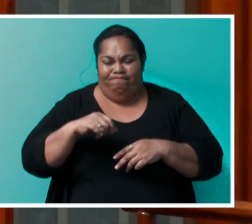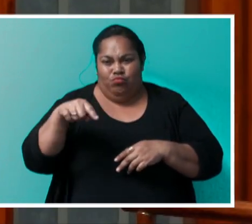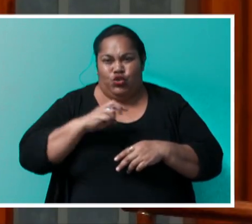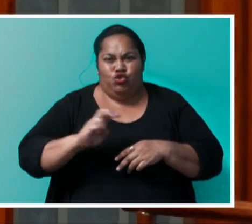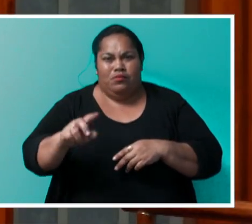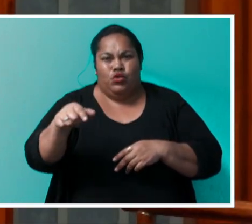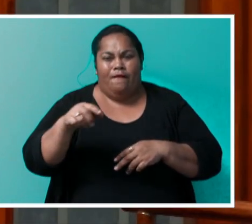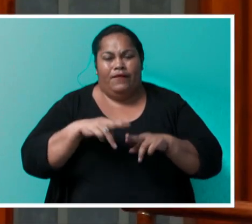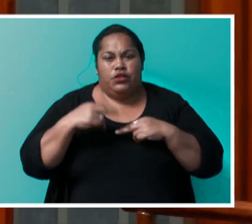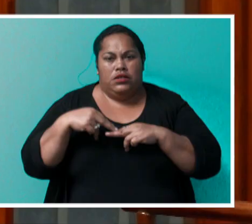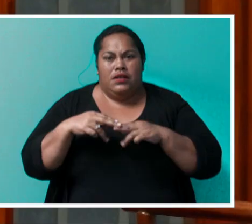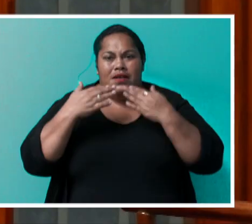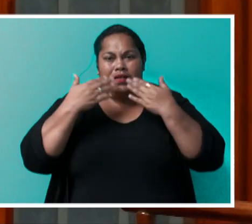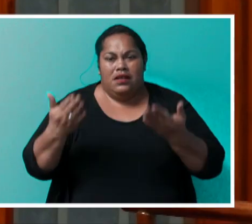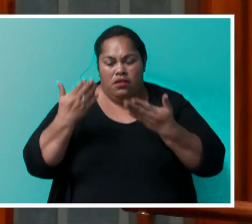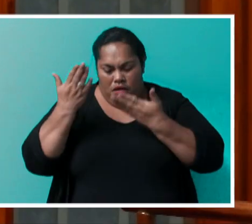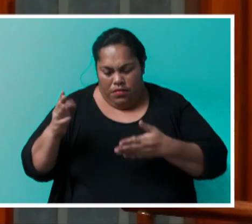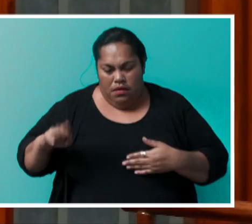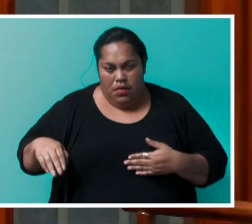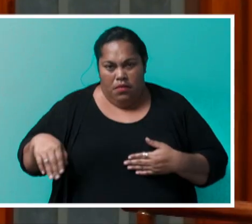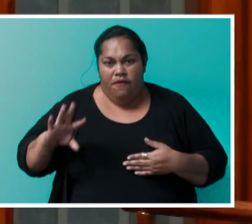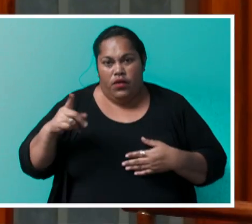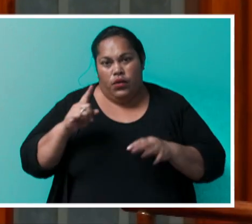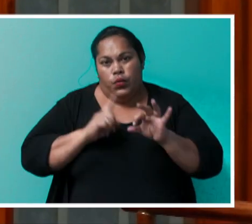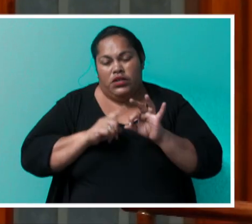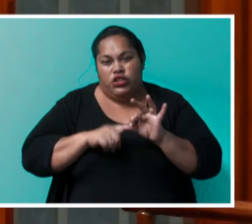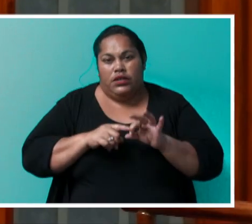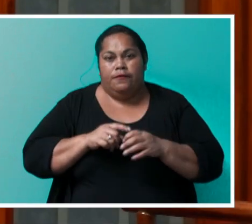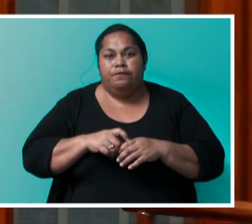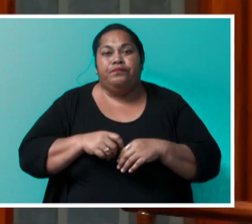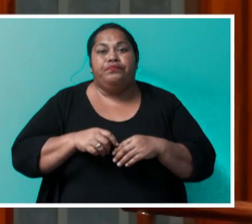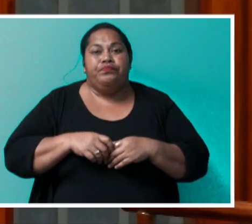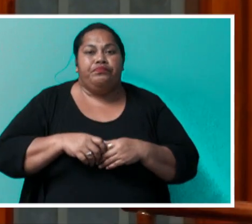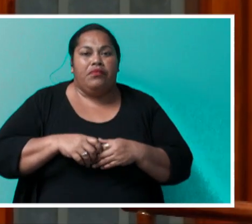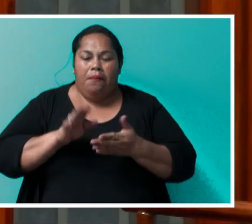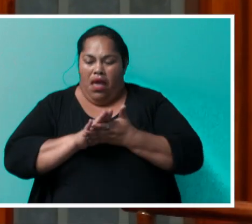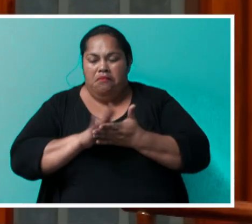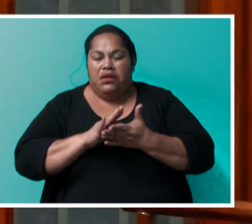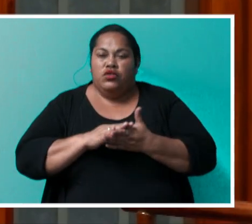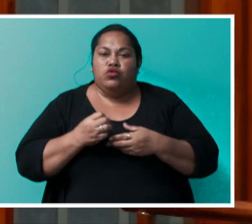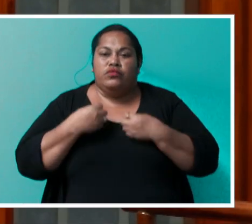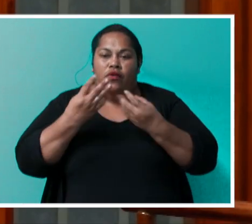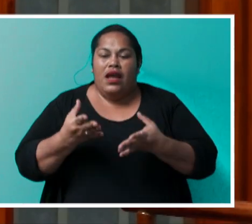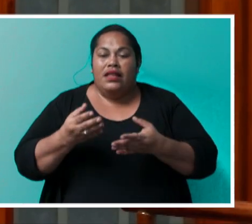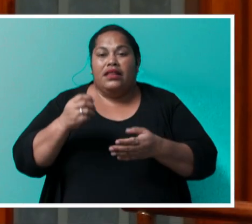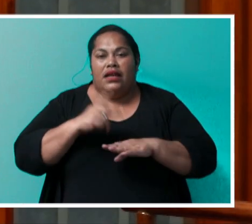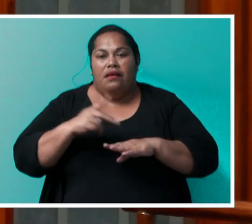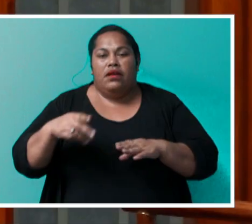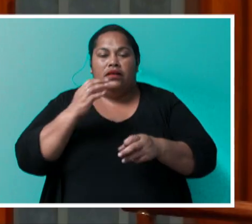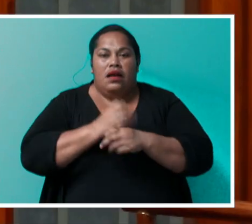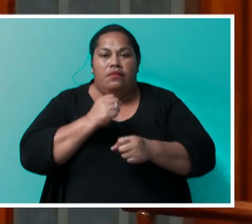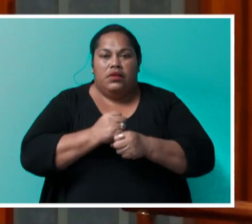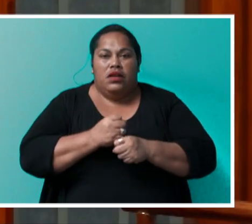you, Honourable Member, for the question. I'm pleased to provide Parliament with an update on a significant